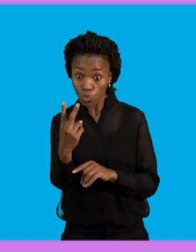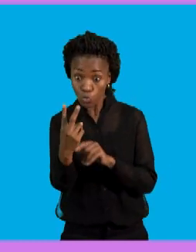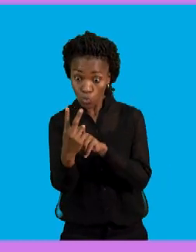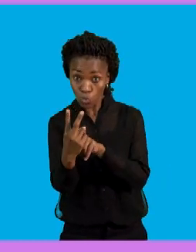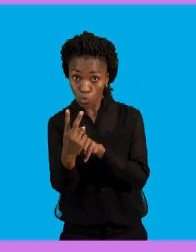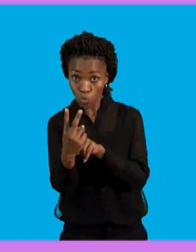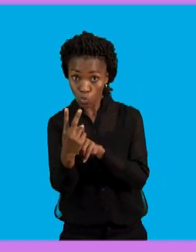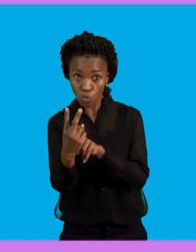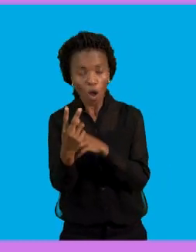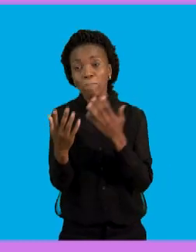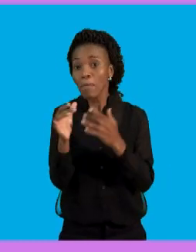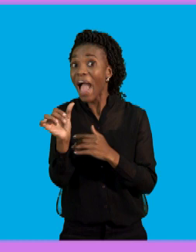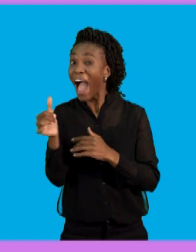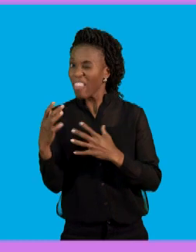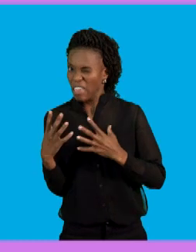our